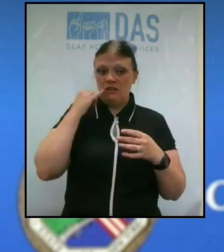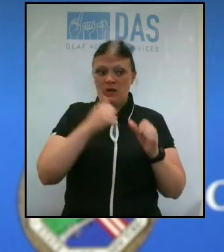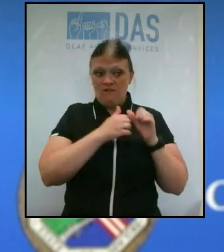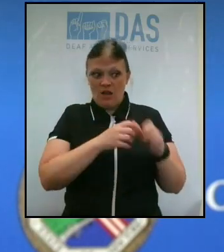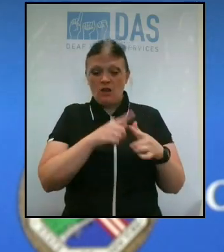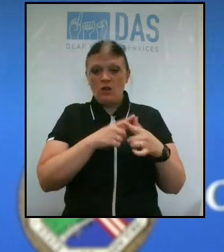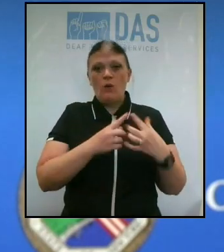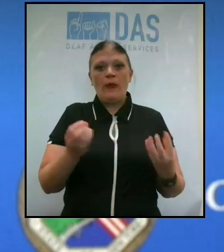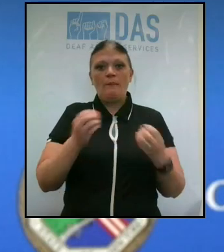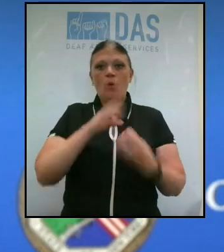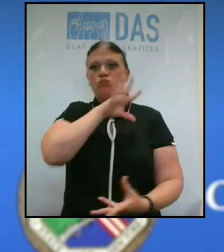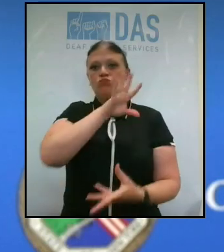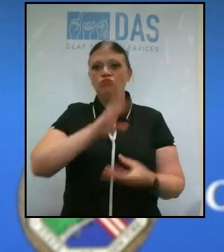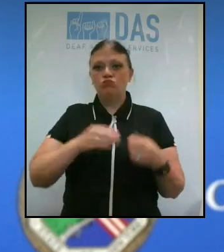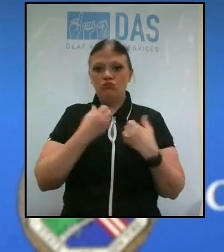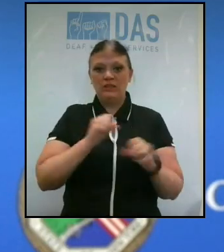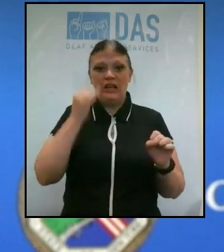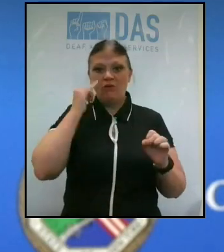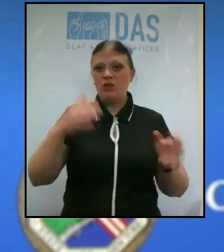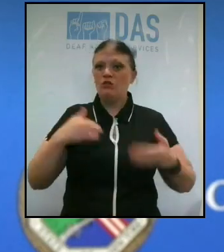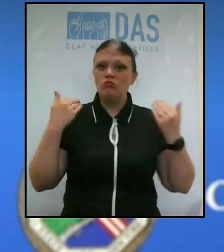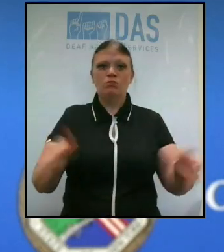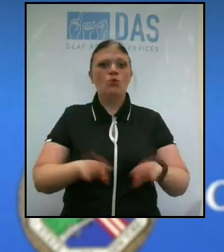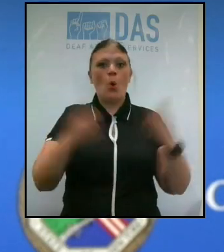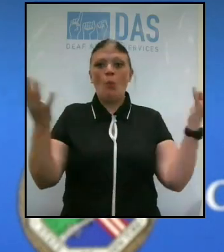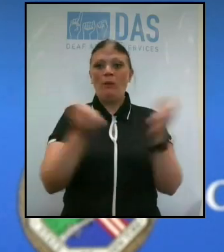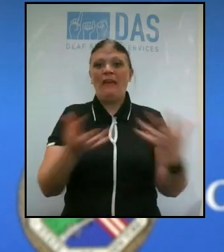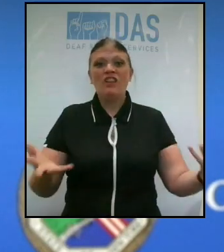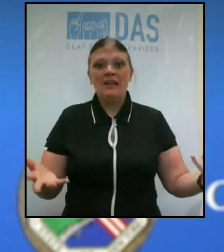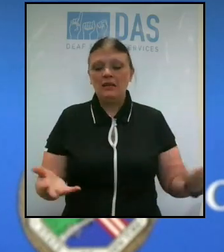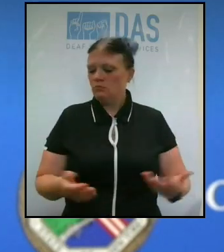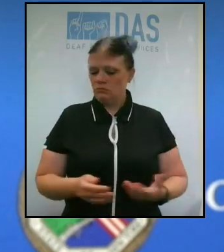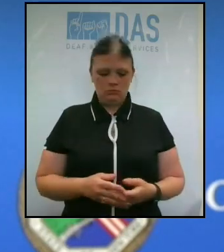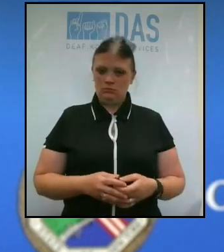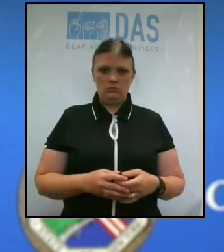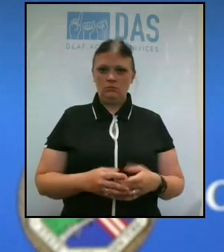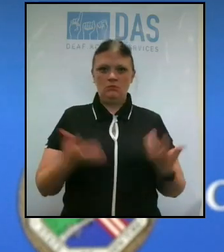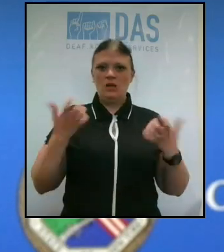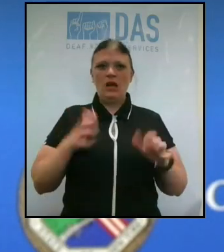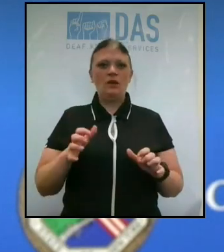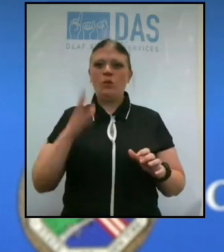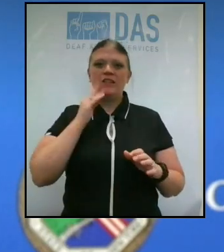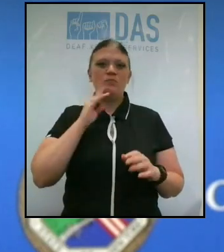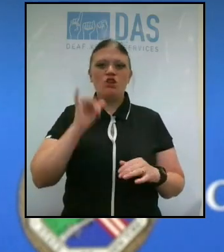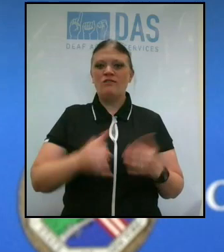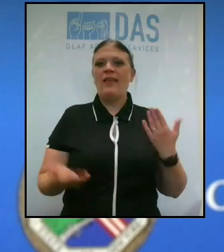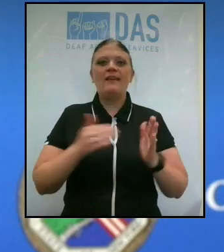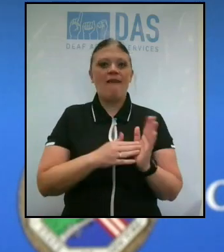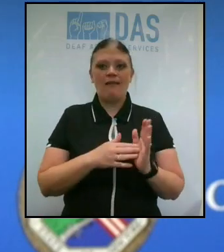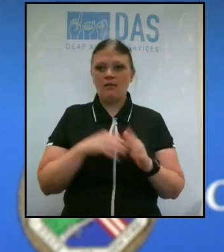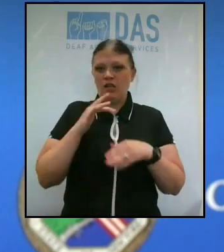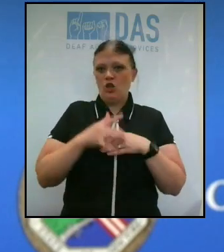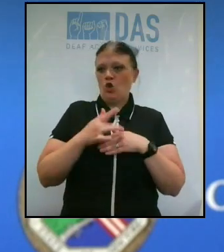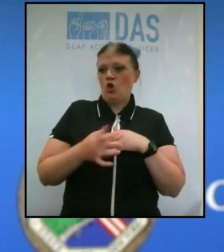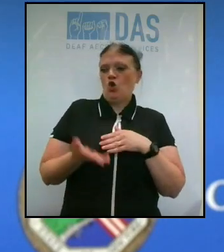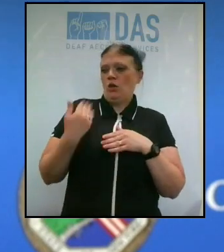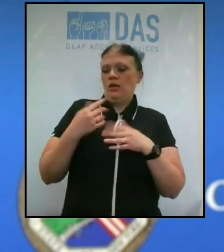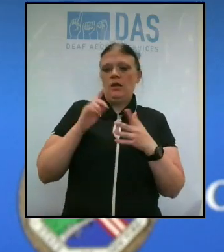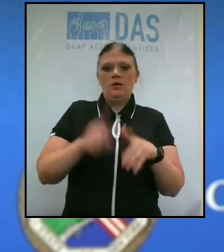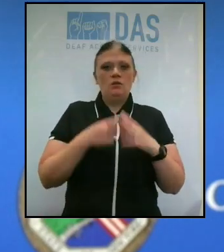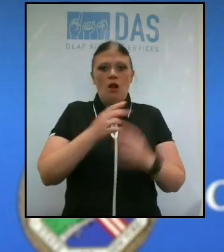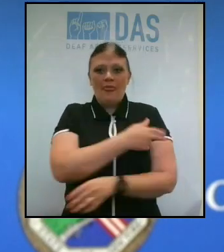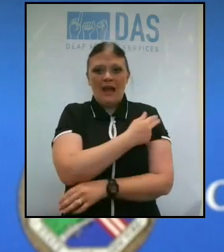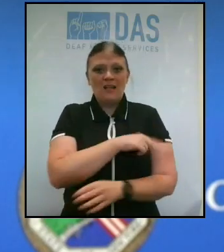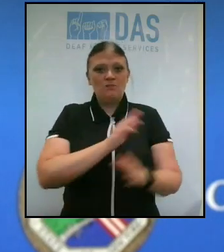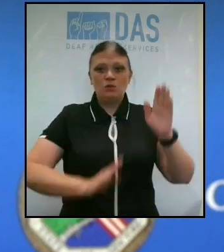safer overall. If we just jumped up and opened everything right now, I don't want to go back through that. I don't want to go back through those early days when we saw our hospitalization